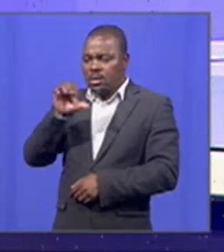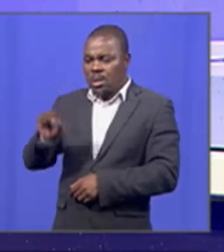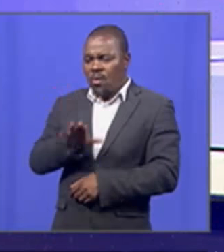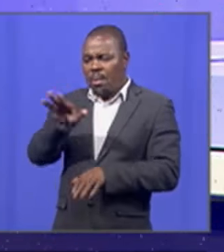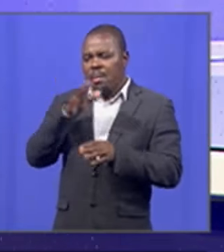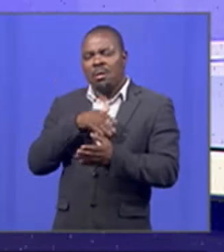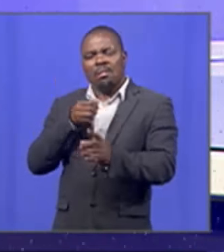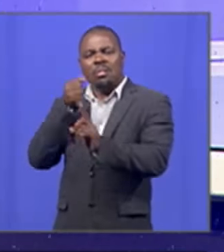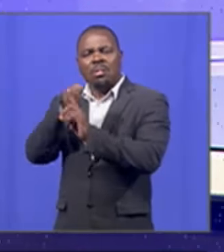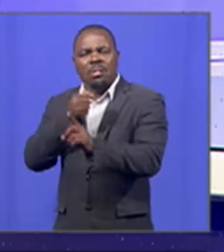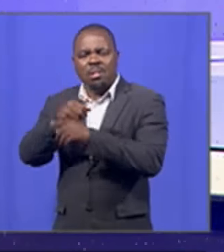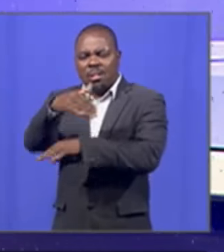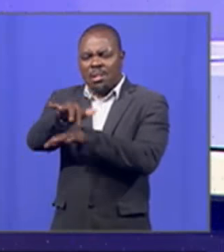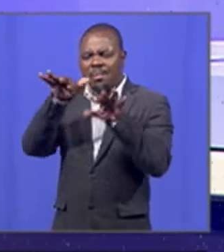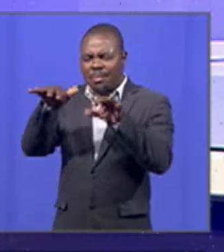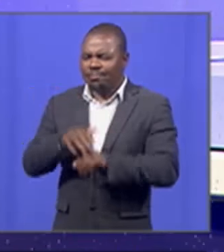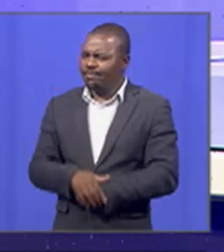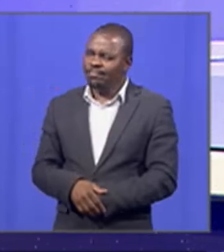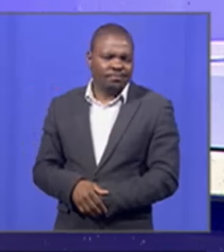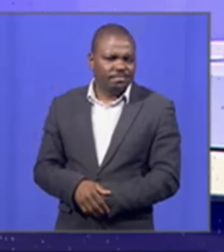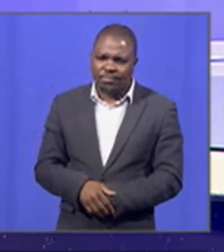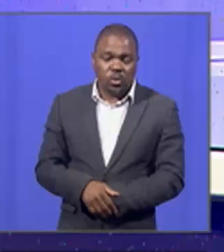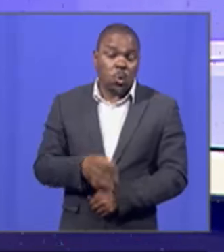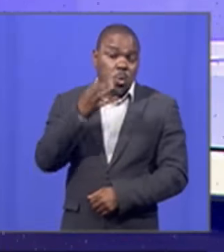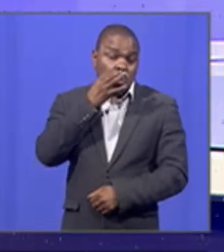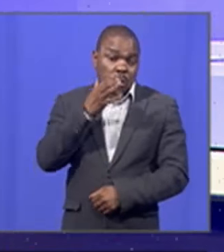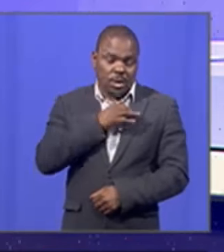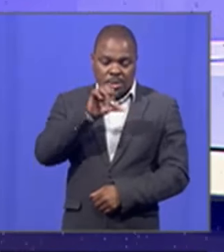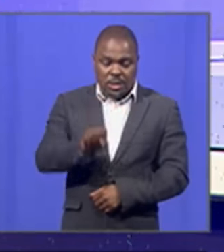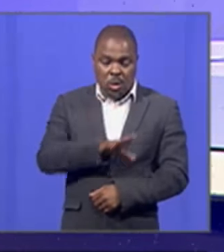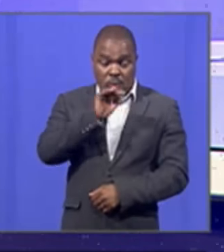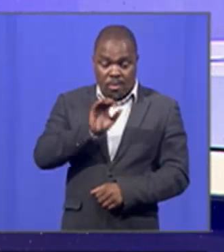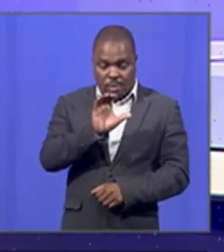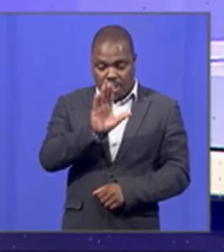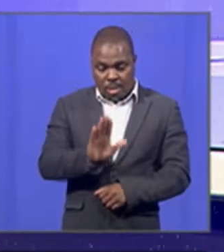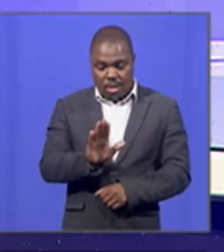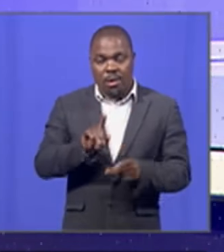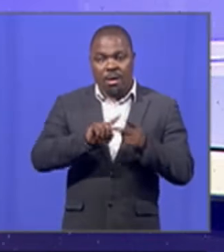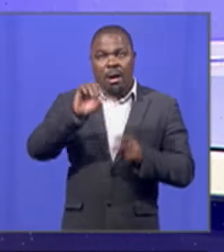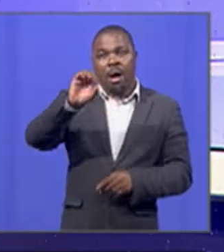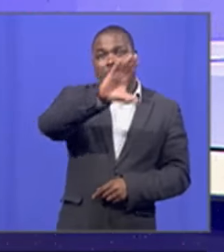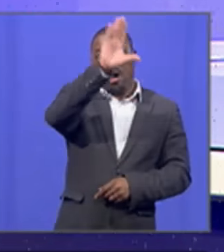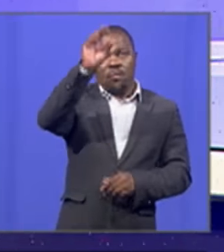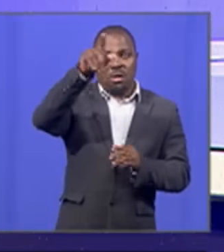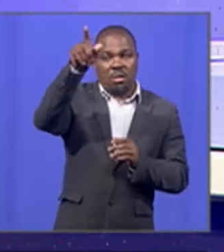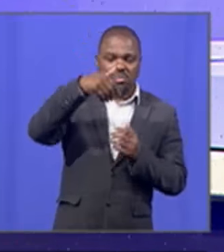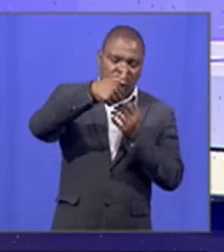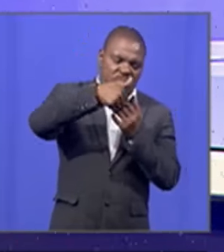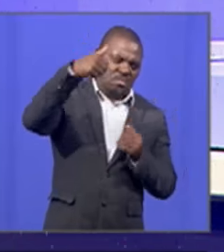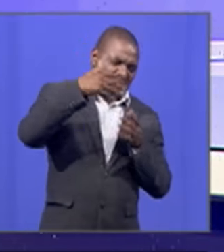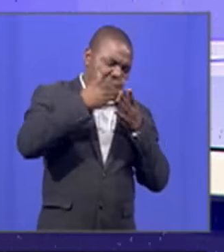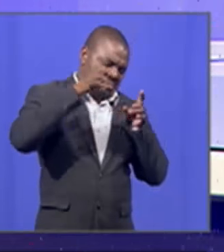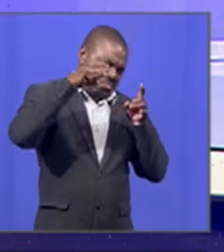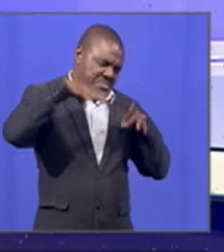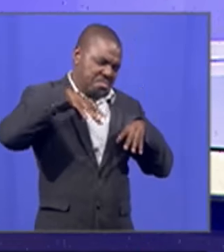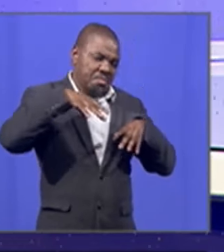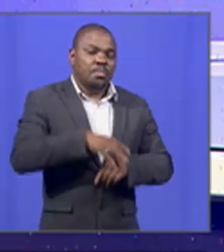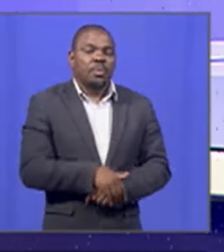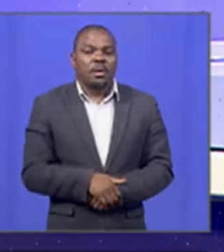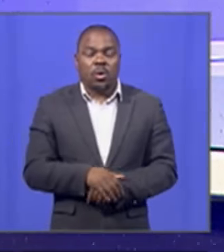monageng ore Afrika Borwa e kotsing ya go ikhwetša e hlapilwe diatla ka ke kontinente ya Afrika ka